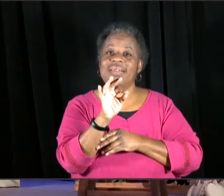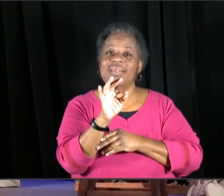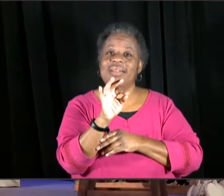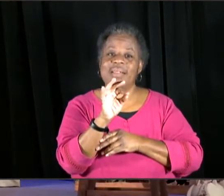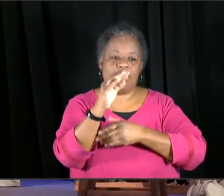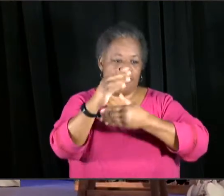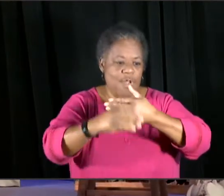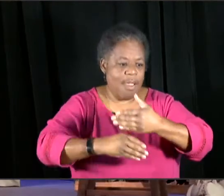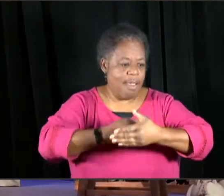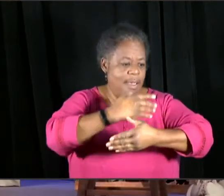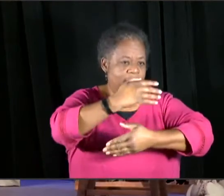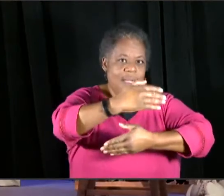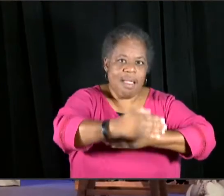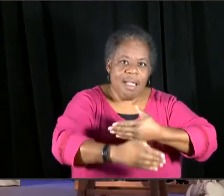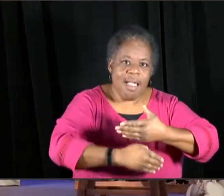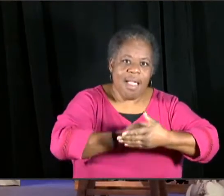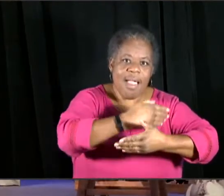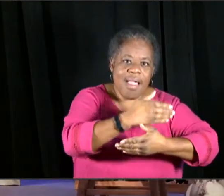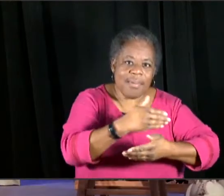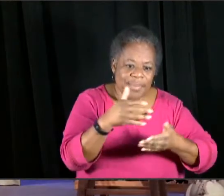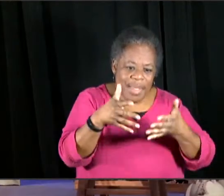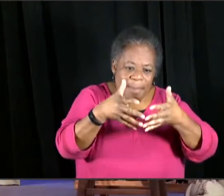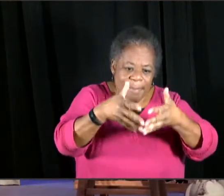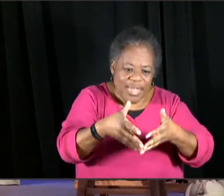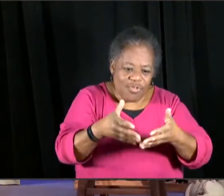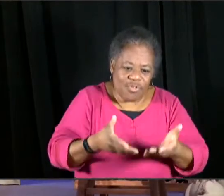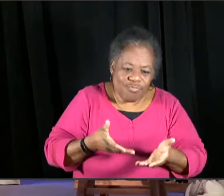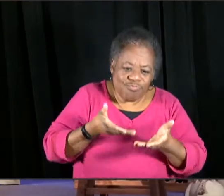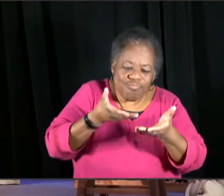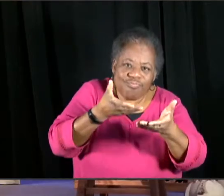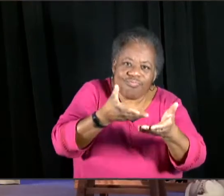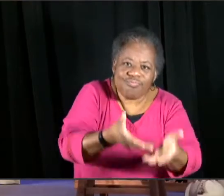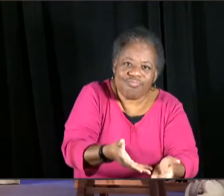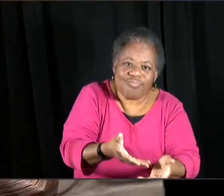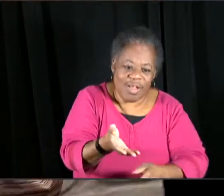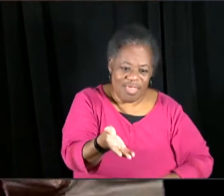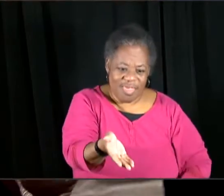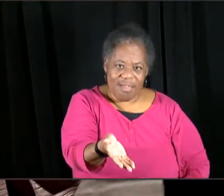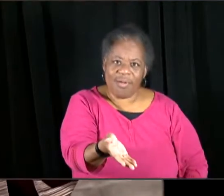wrapped in cloths and lying in a manger.